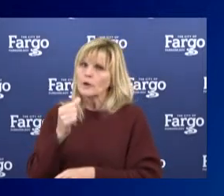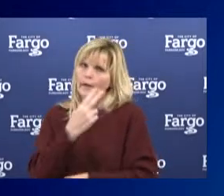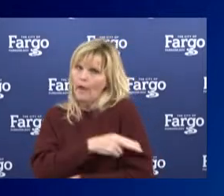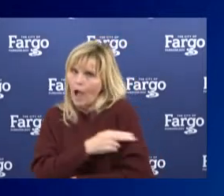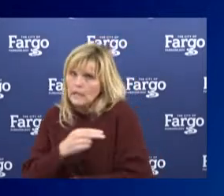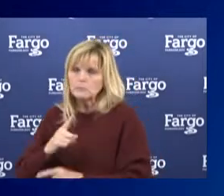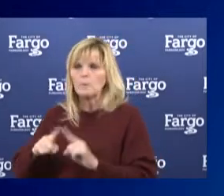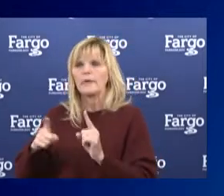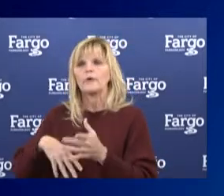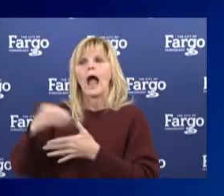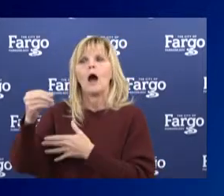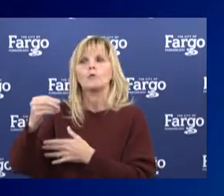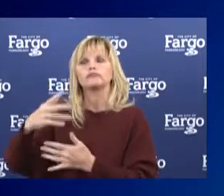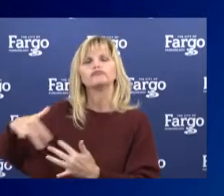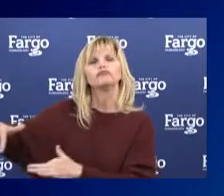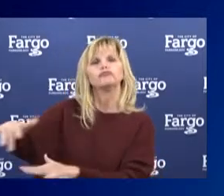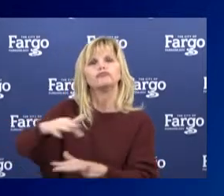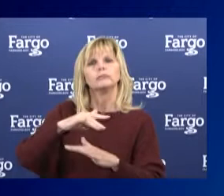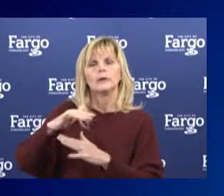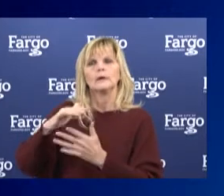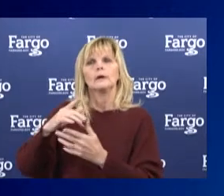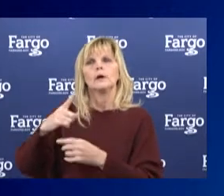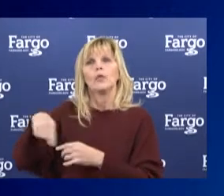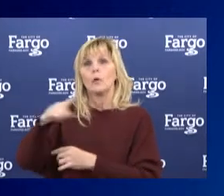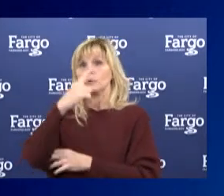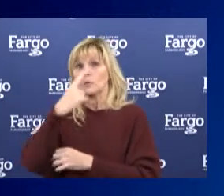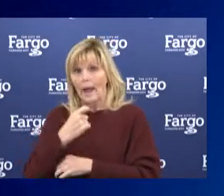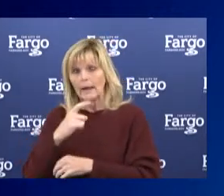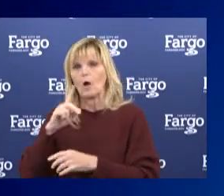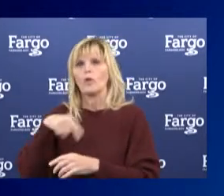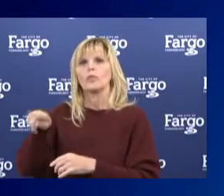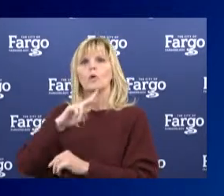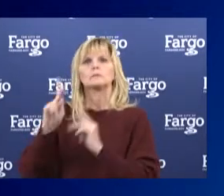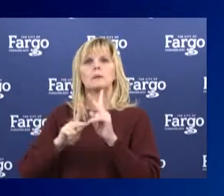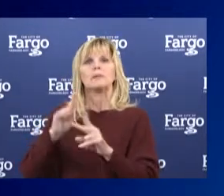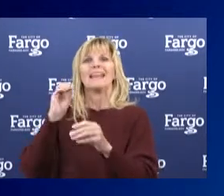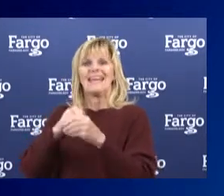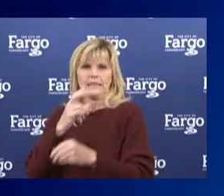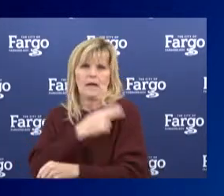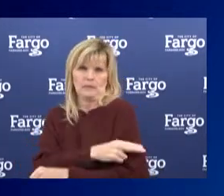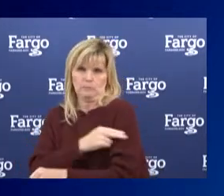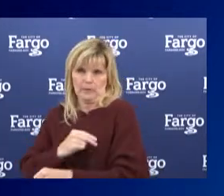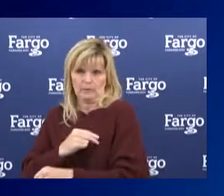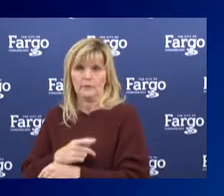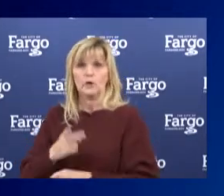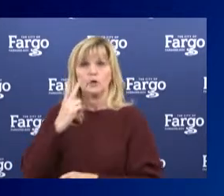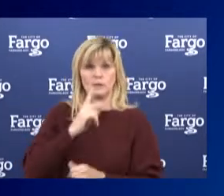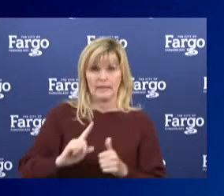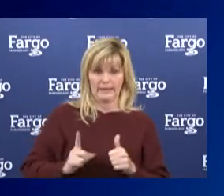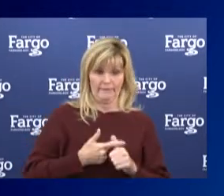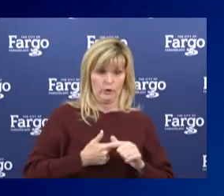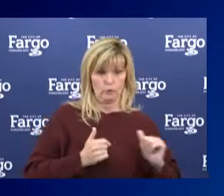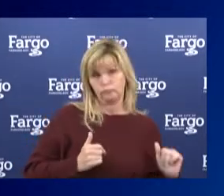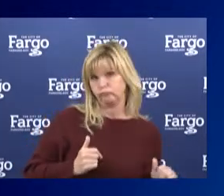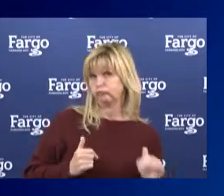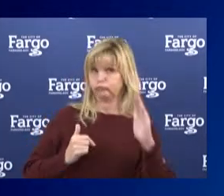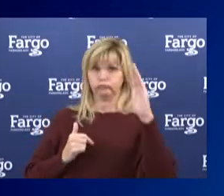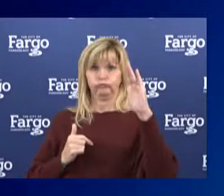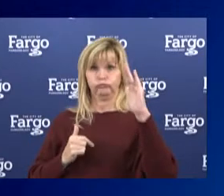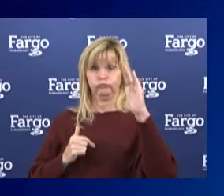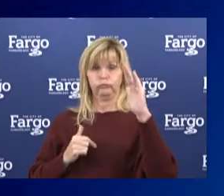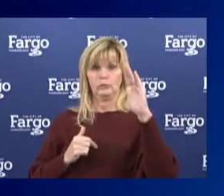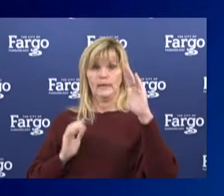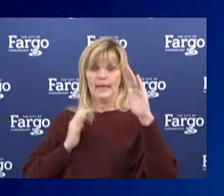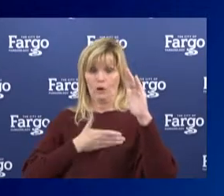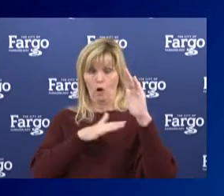the community, and the red are those cases that are in long-term care. And you can see in the first wave of the epidemic in